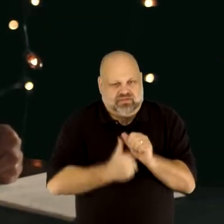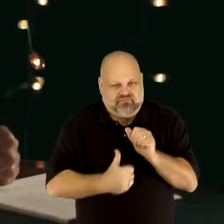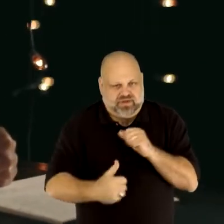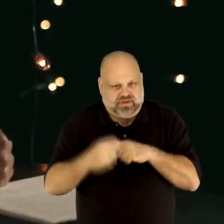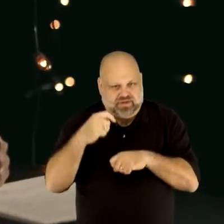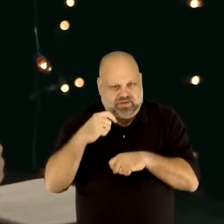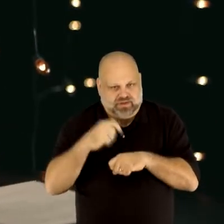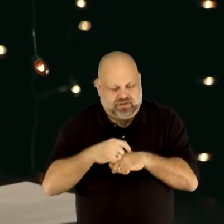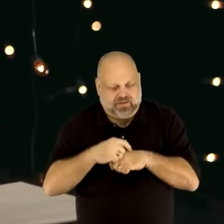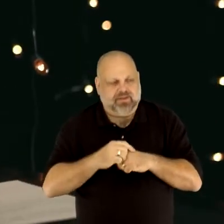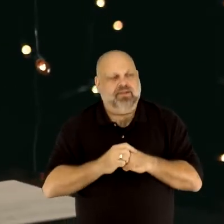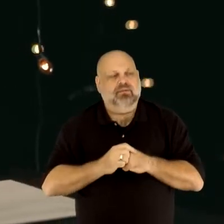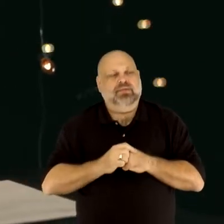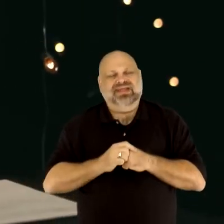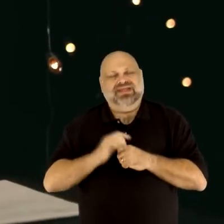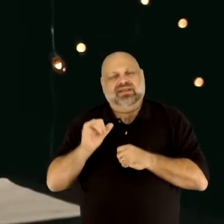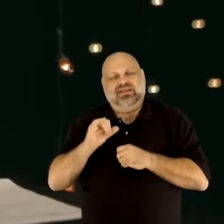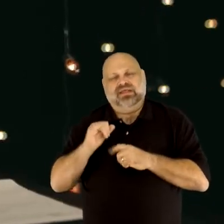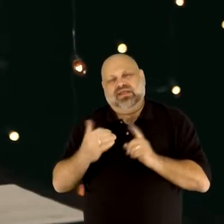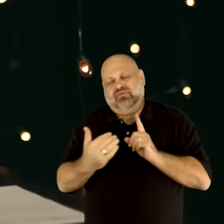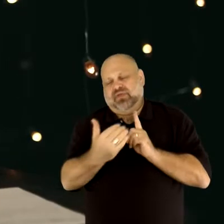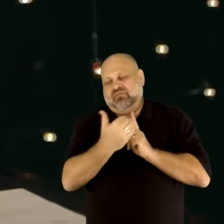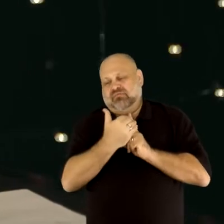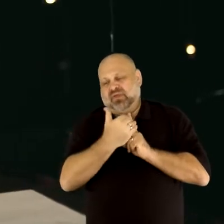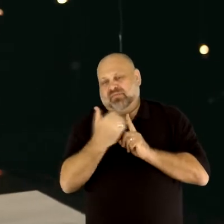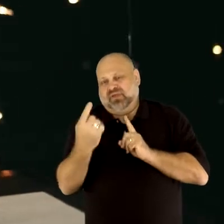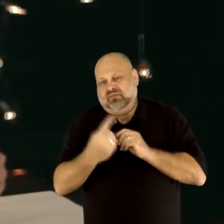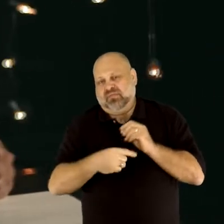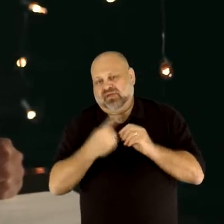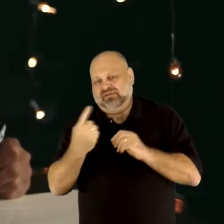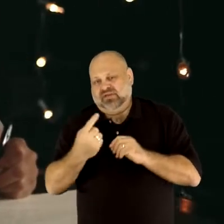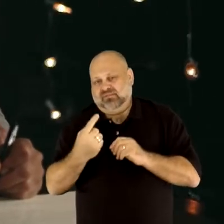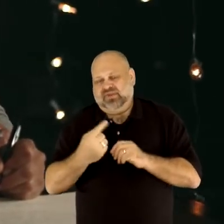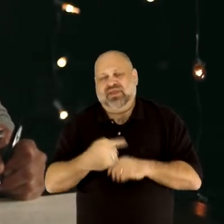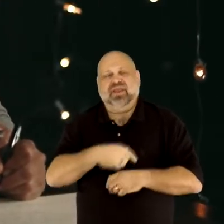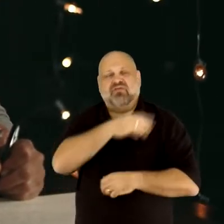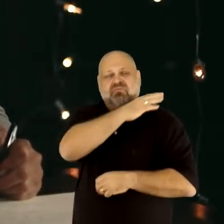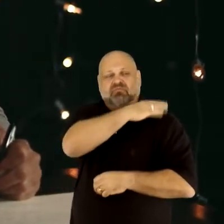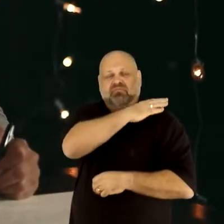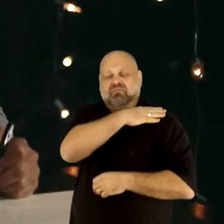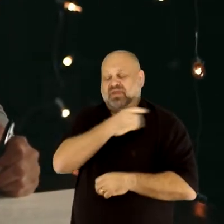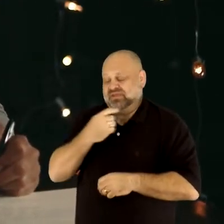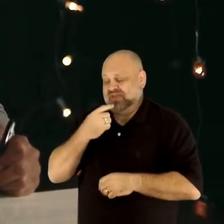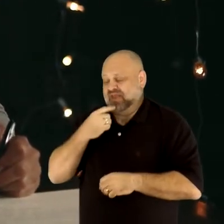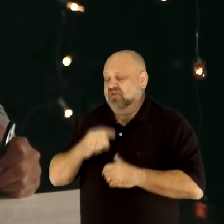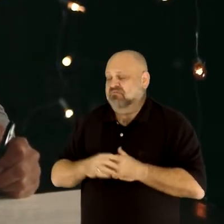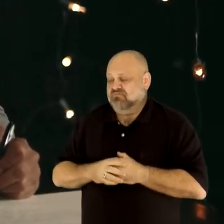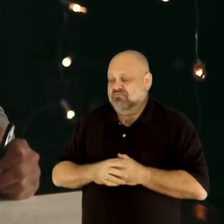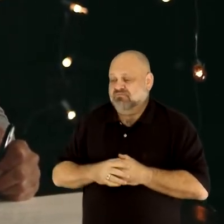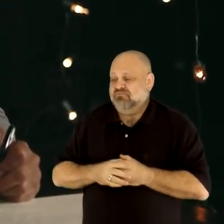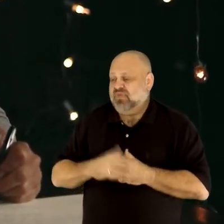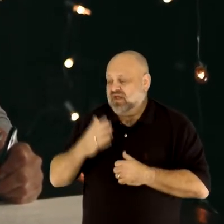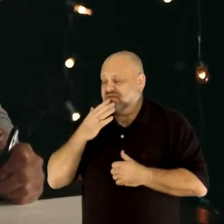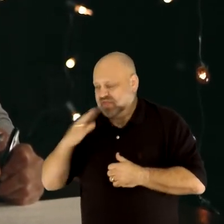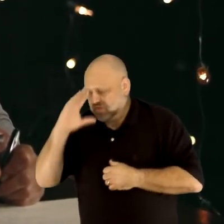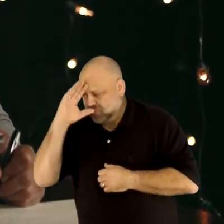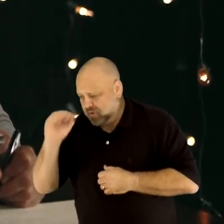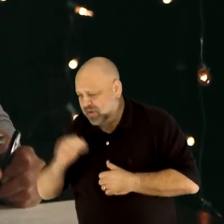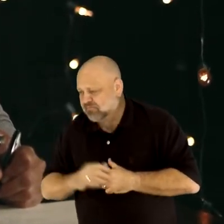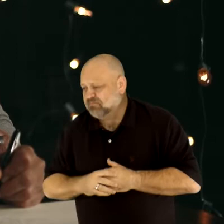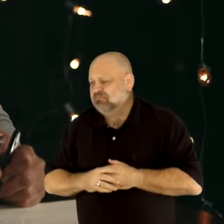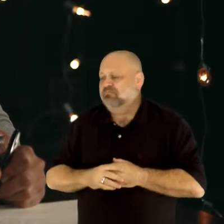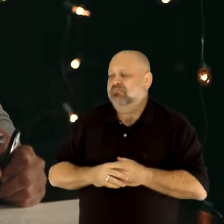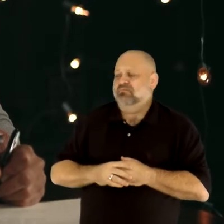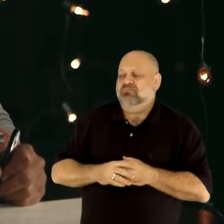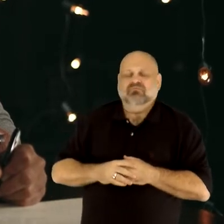every single time, as if he were reminding me of something, he'd pat me on the back and say, "Thank you,